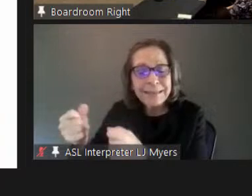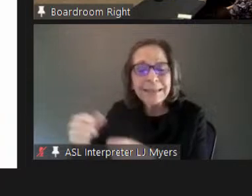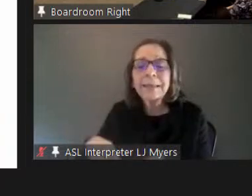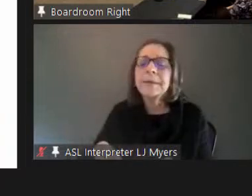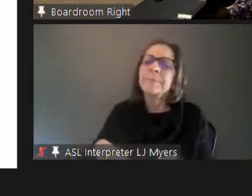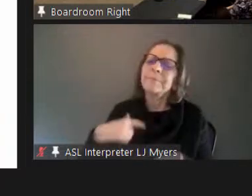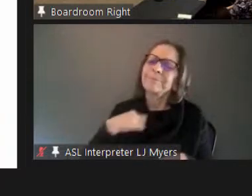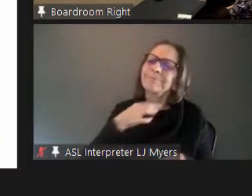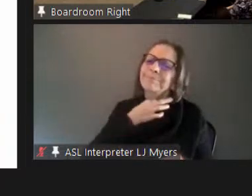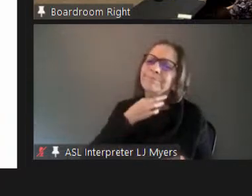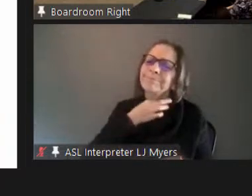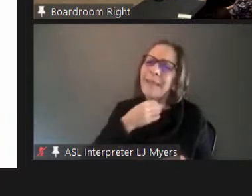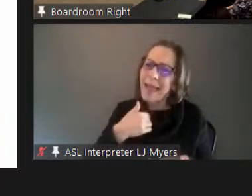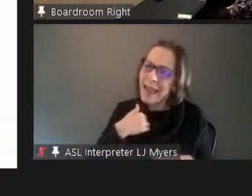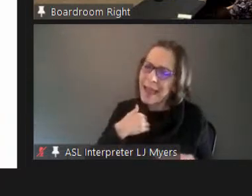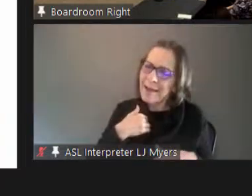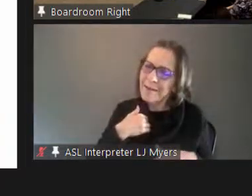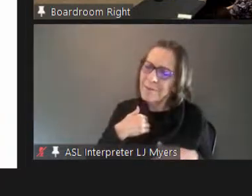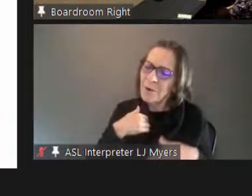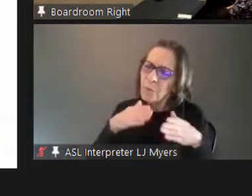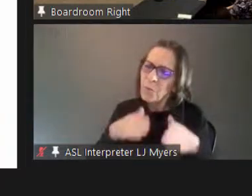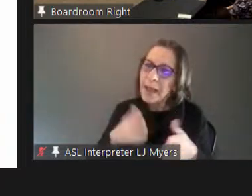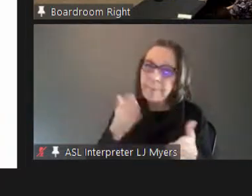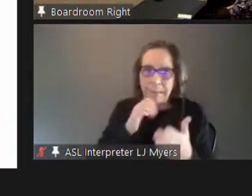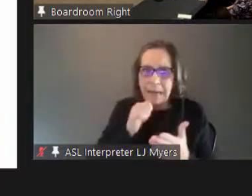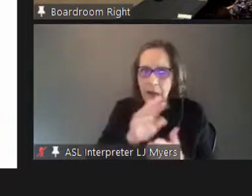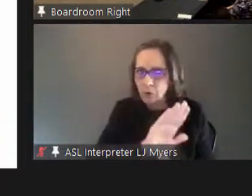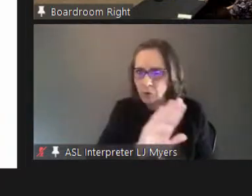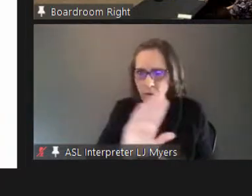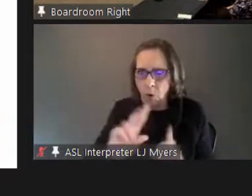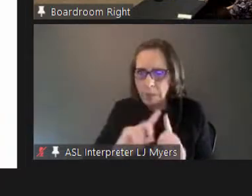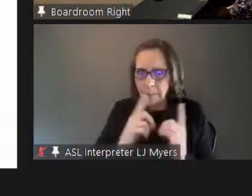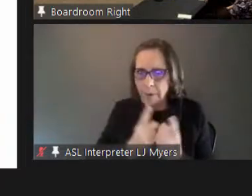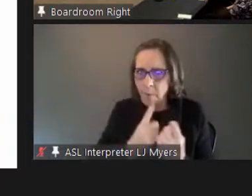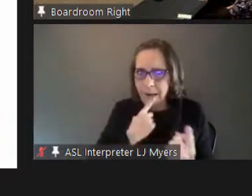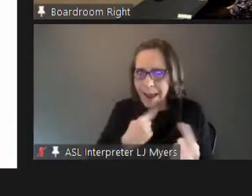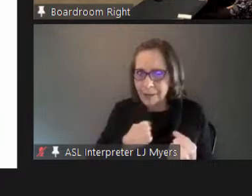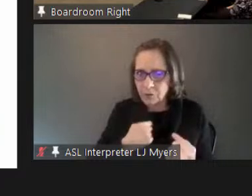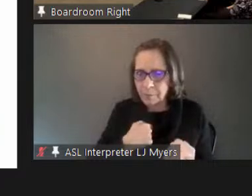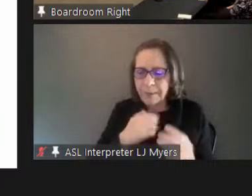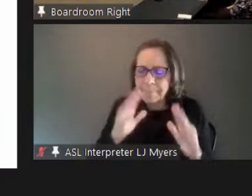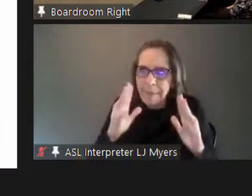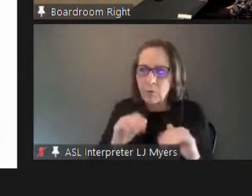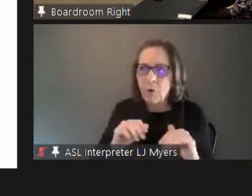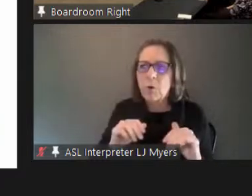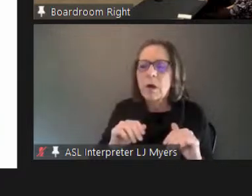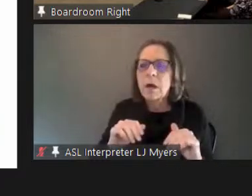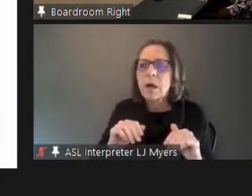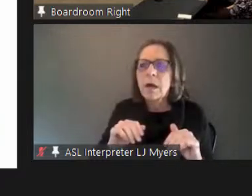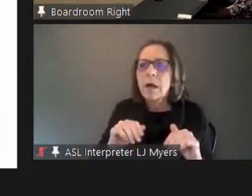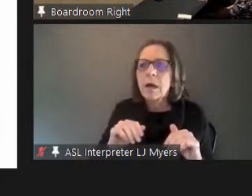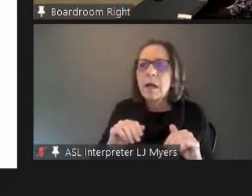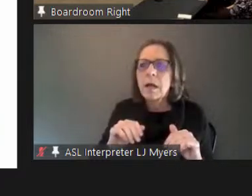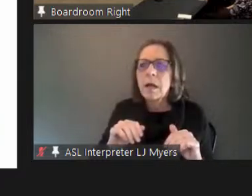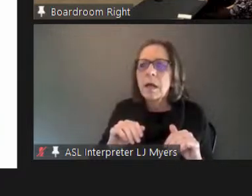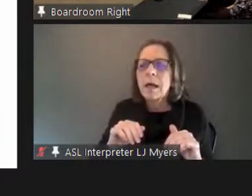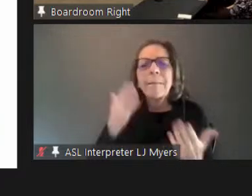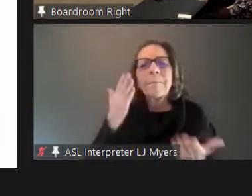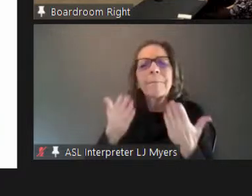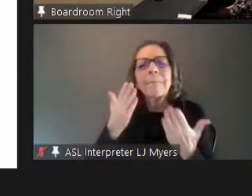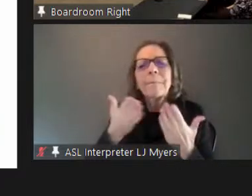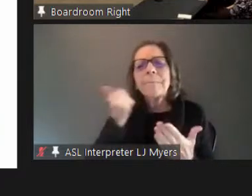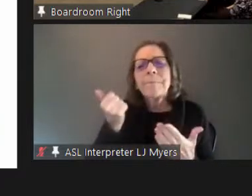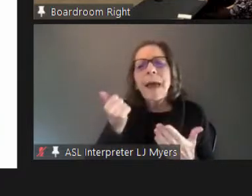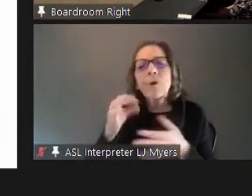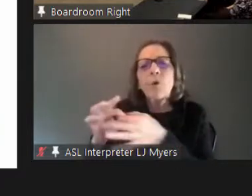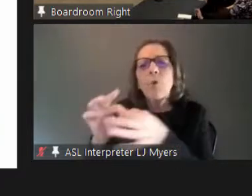wonder if there's a way that, and maybe this is not your department specifically, but have a greater coordination with companies like